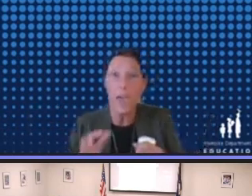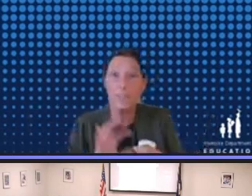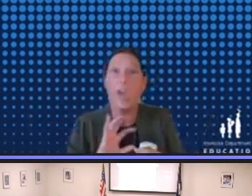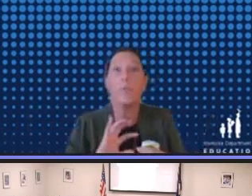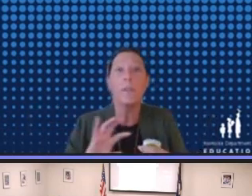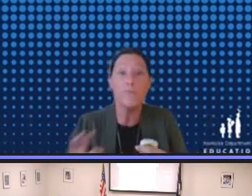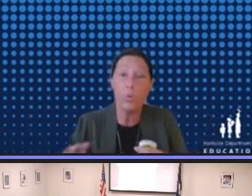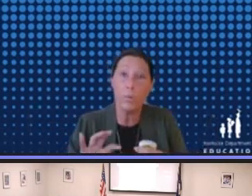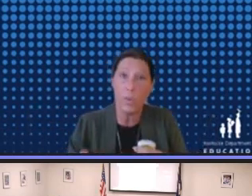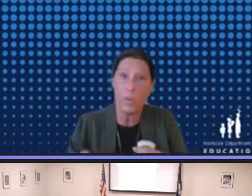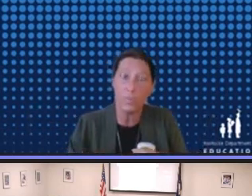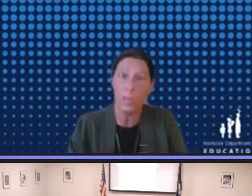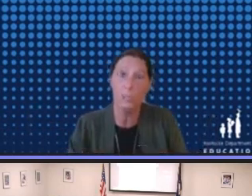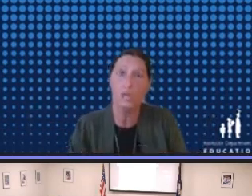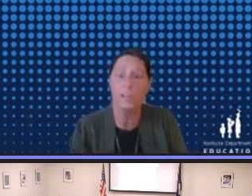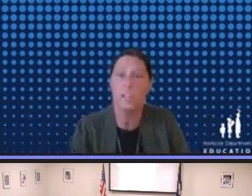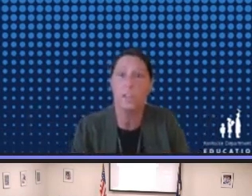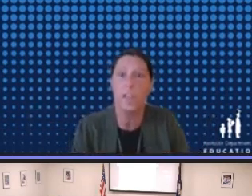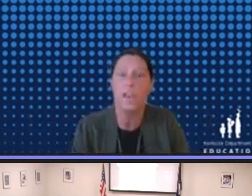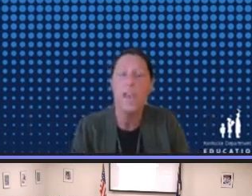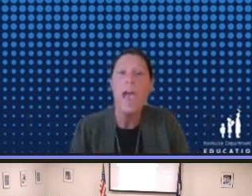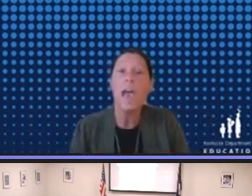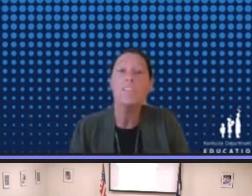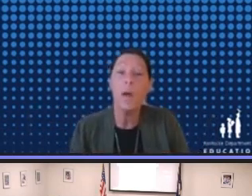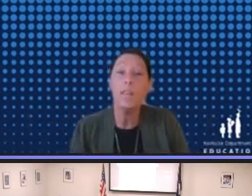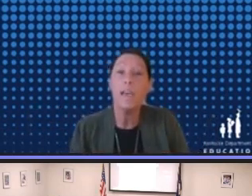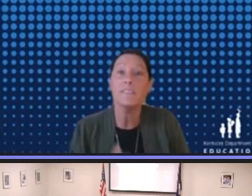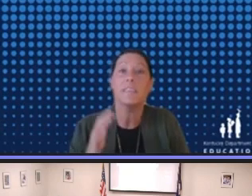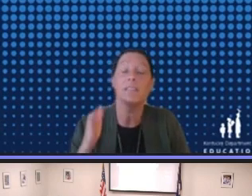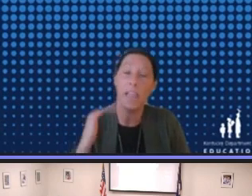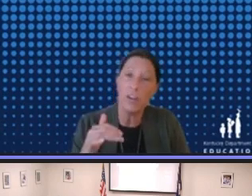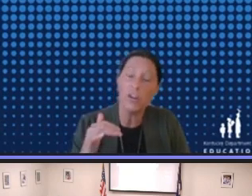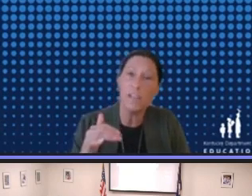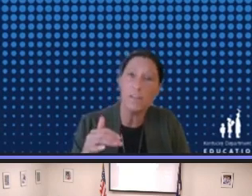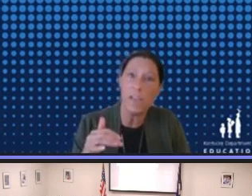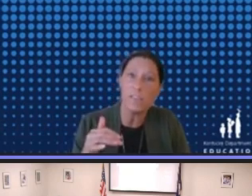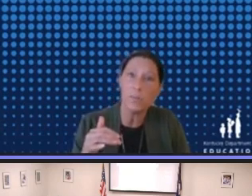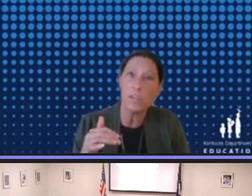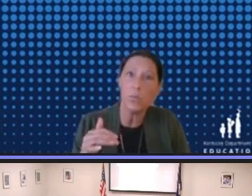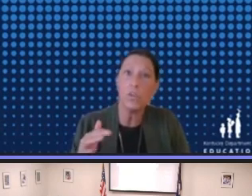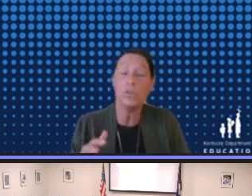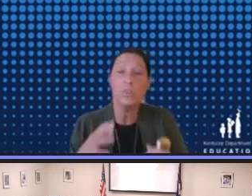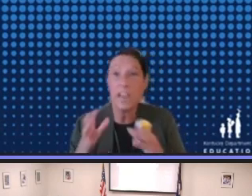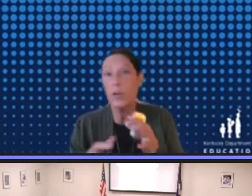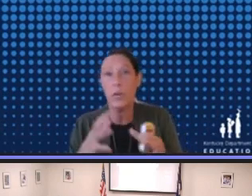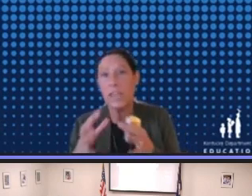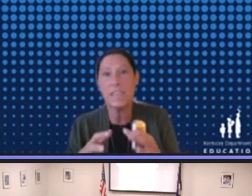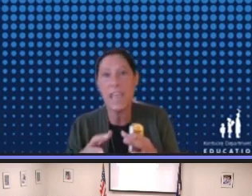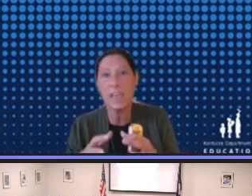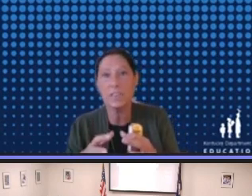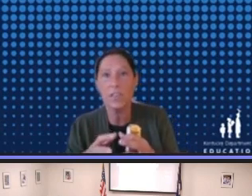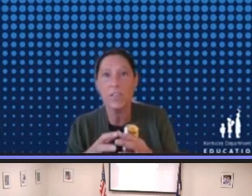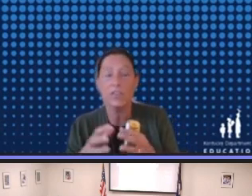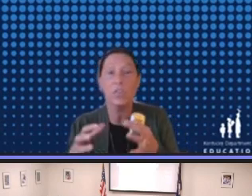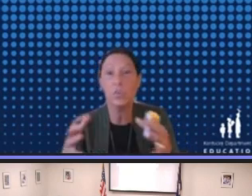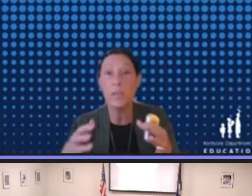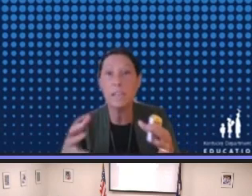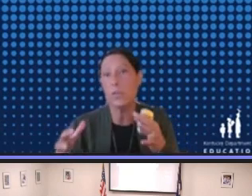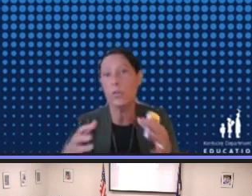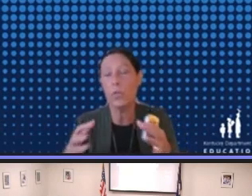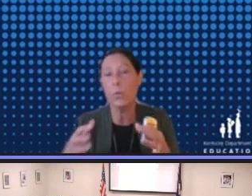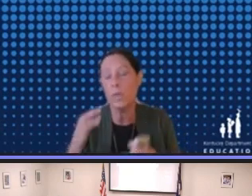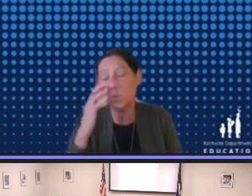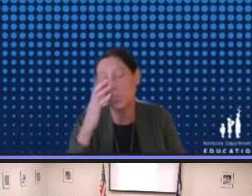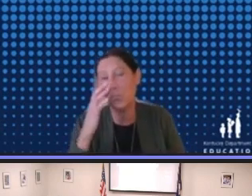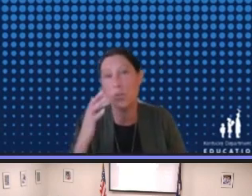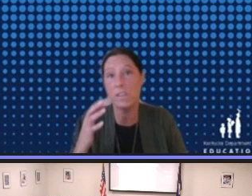stakeholder feedback to help inform those selection criteria, as well as later in phase 3, when you're narrowing it down to like the